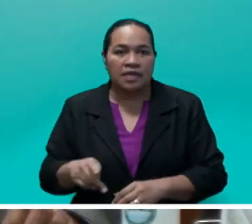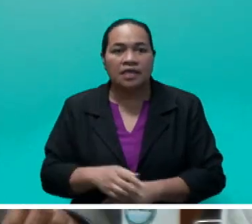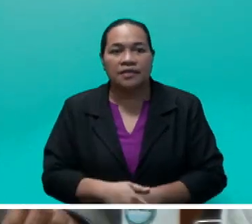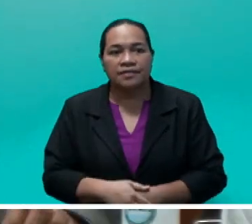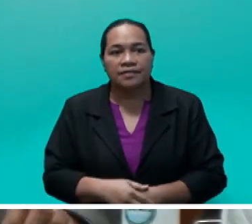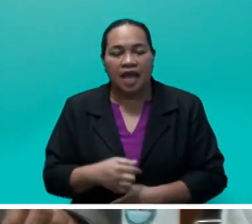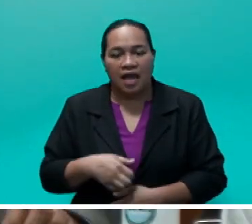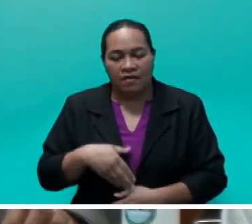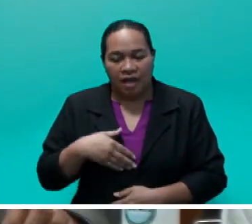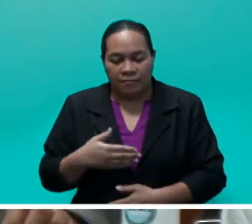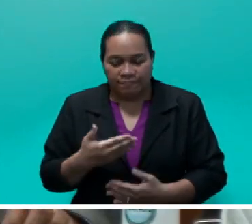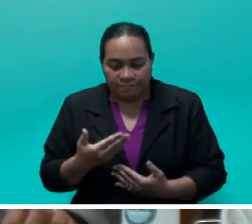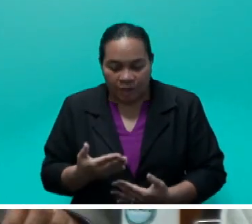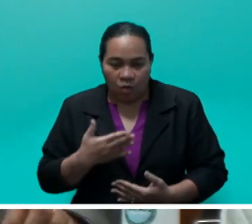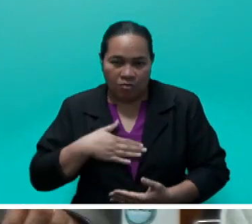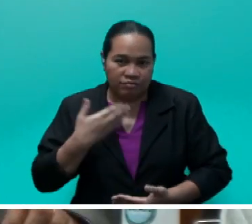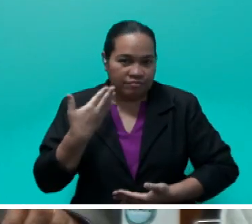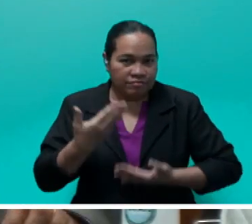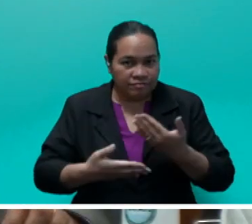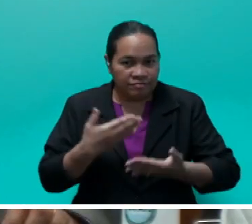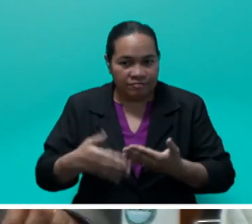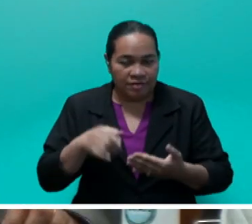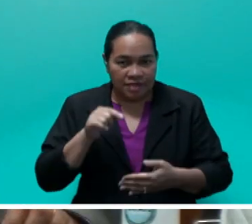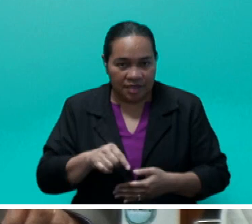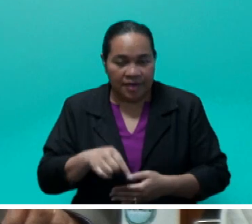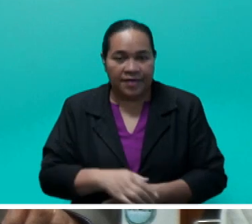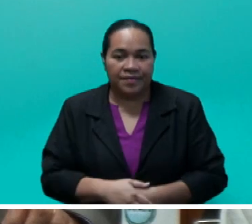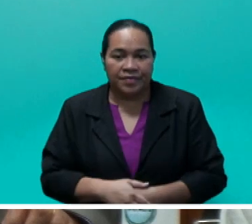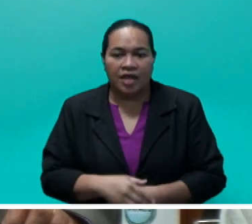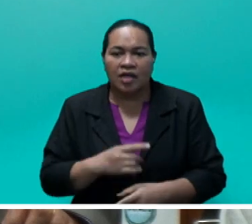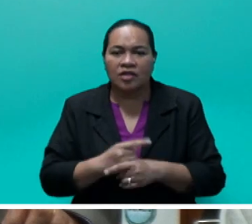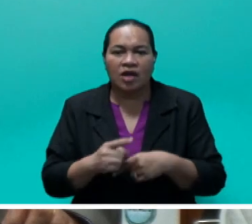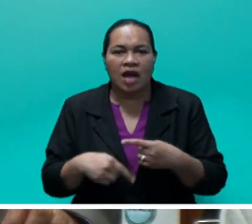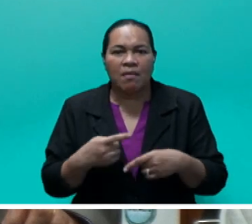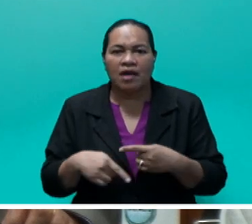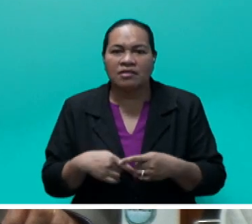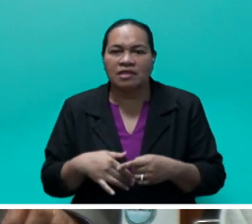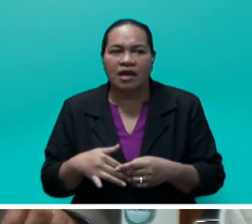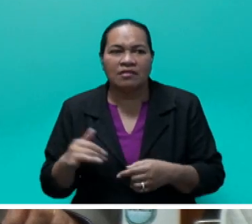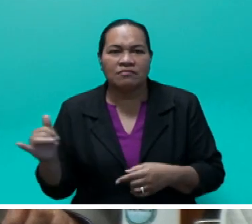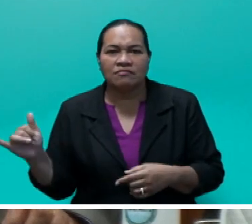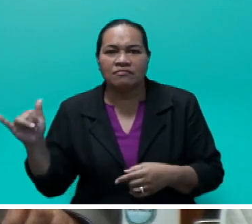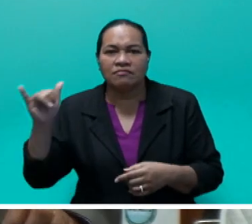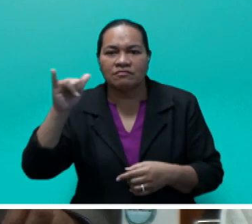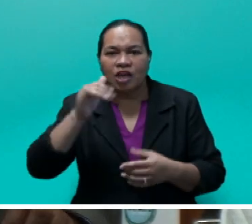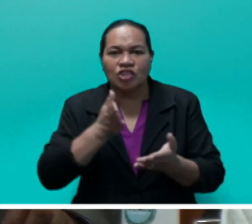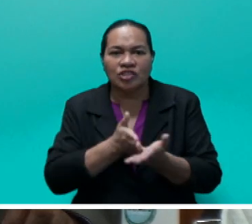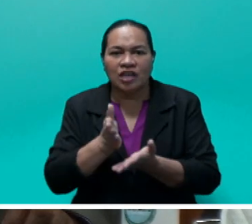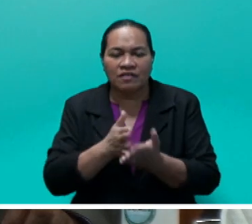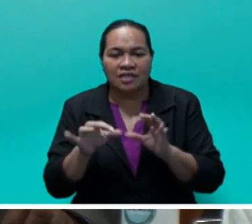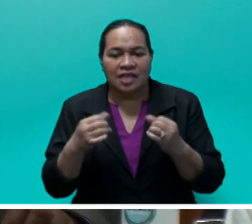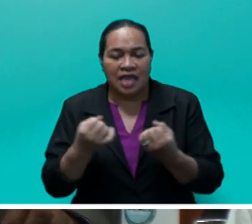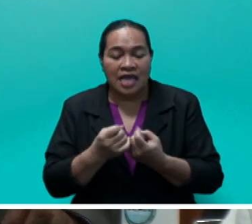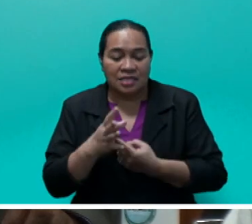I'm honored to enlighten this distinguished House regarding the Open Skies Air Service Agreements in relation to